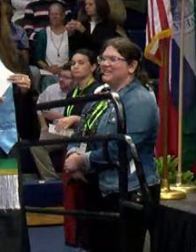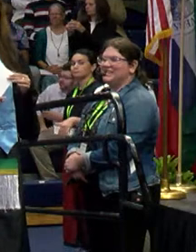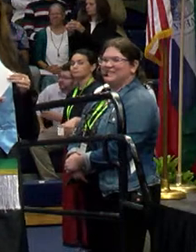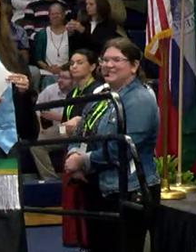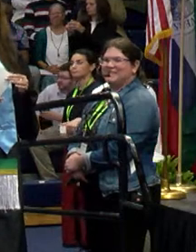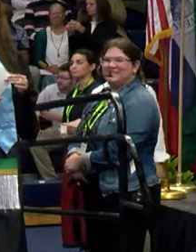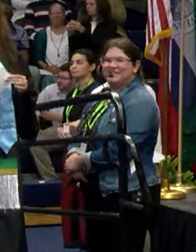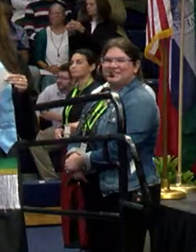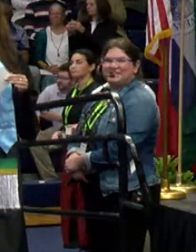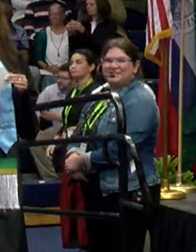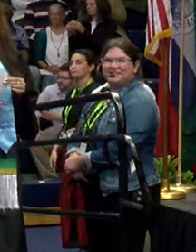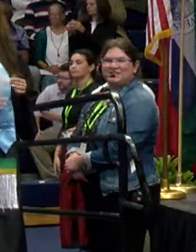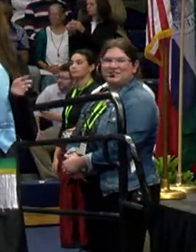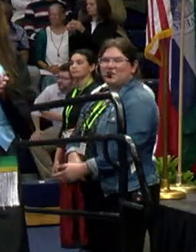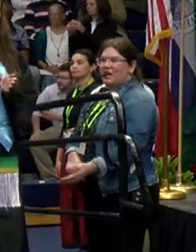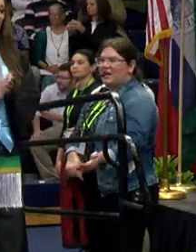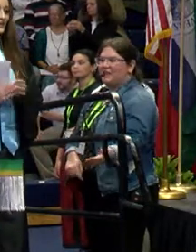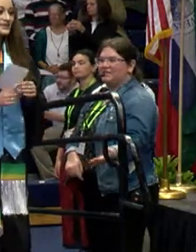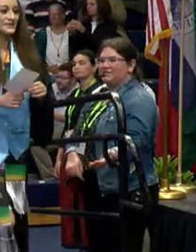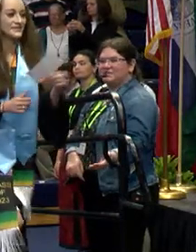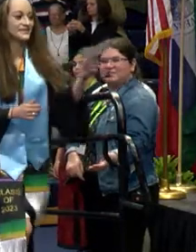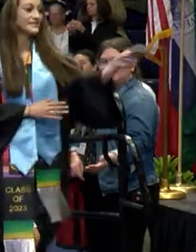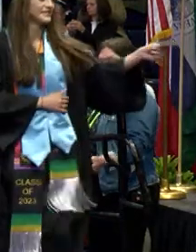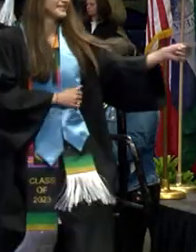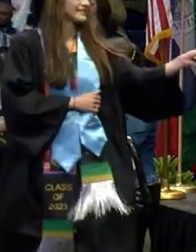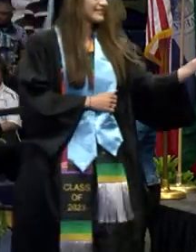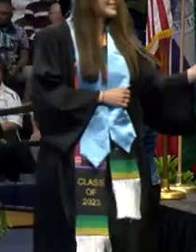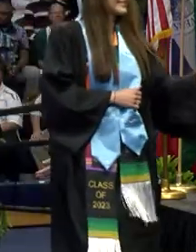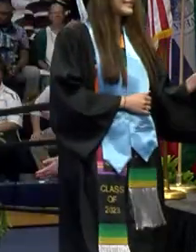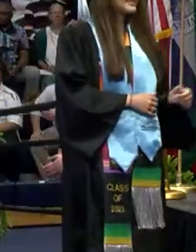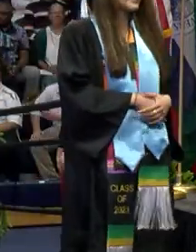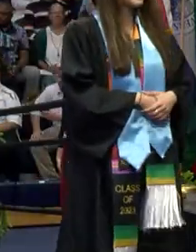Aaron Maureen Kenny.